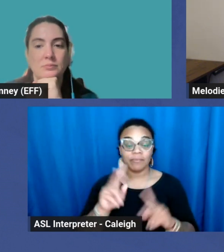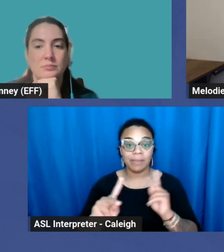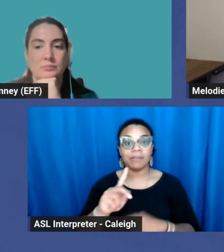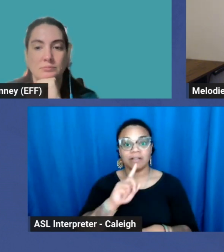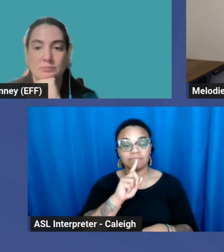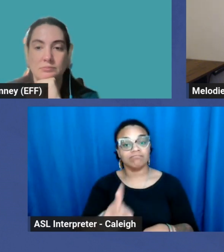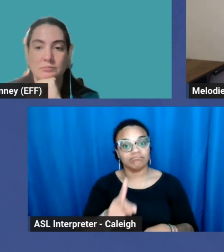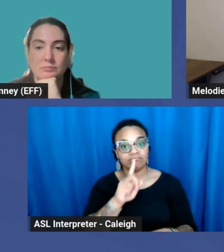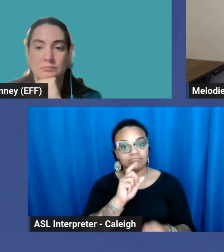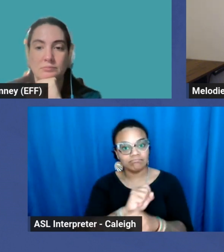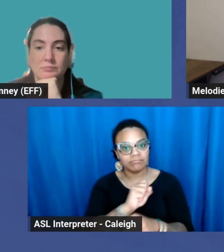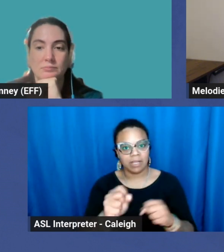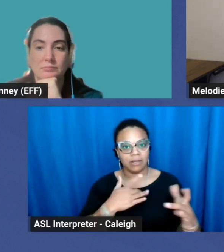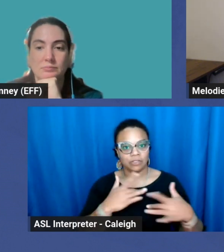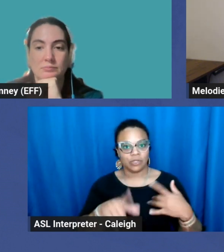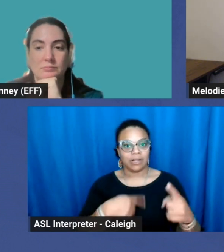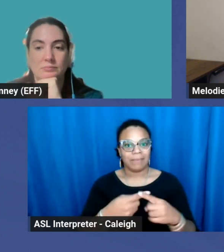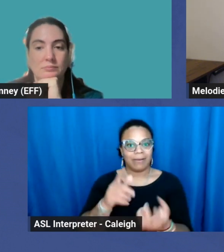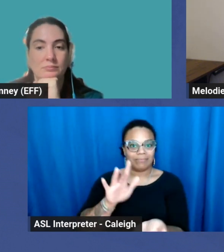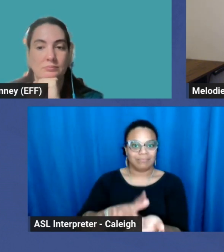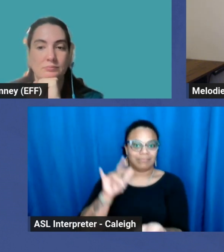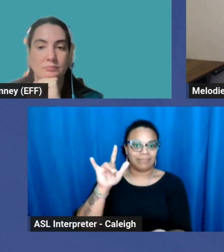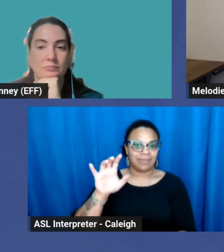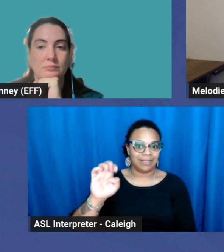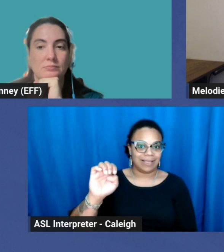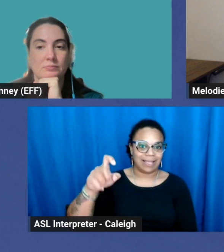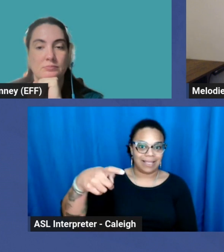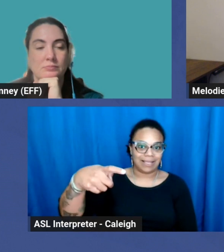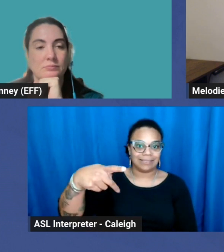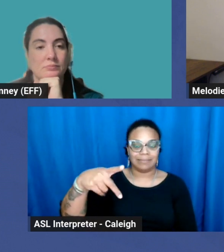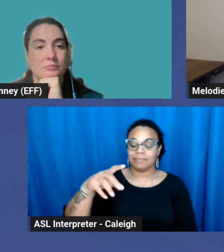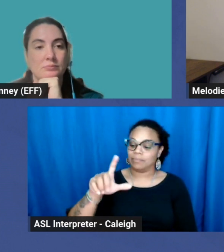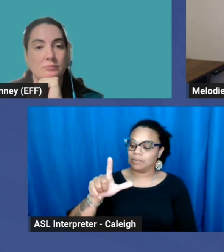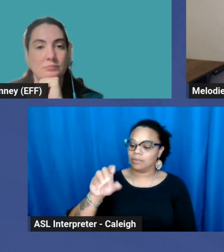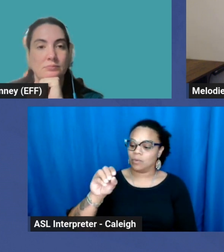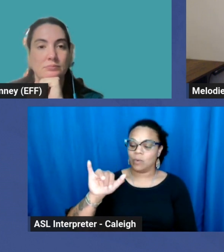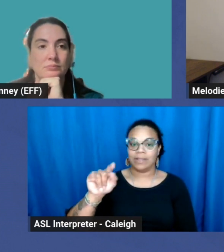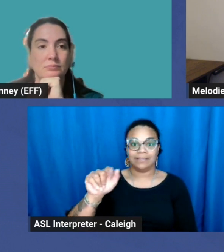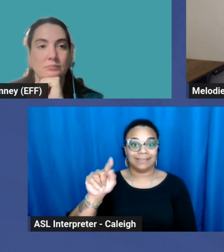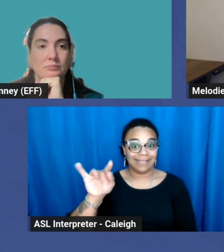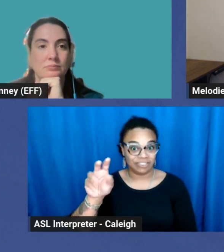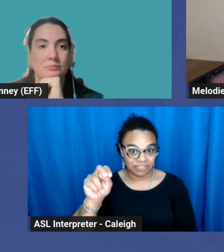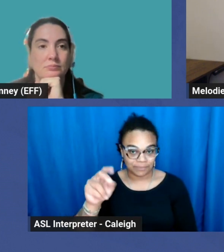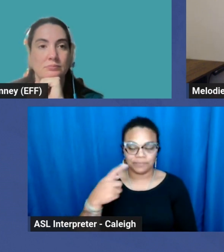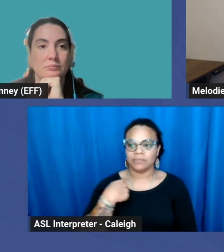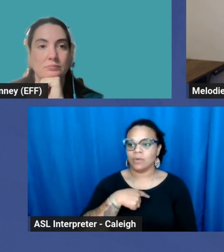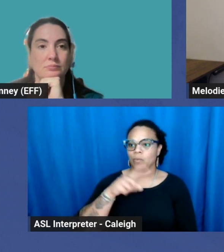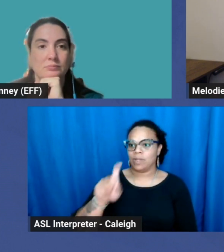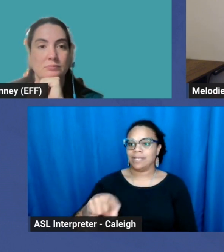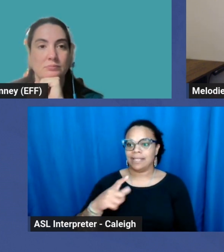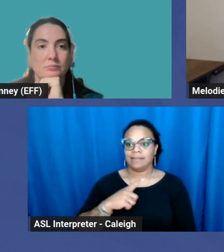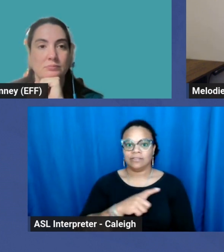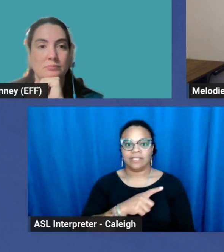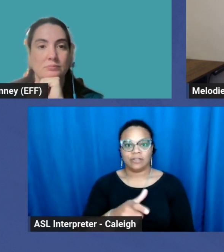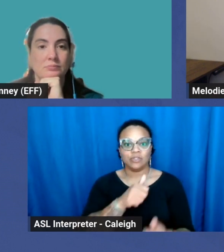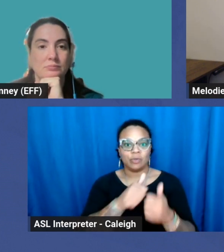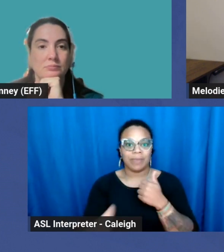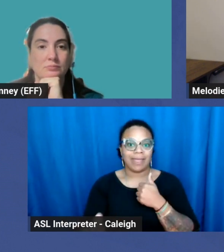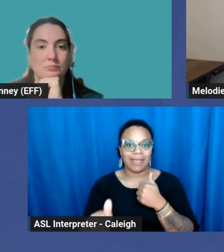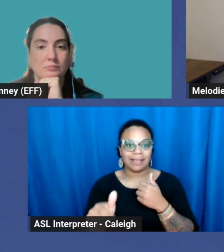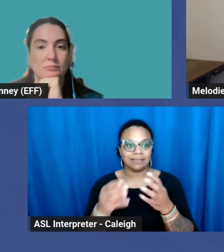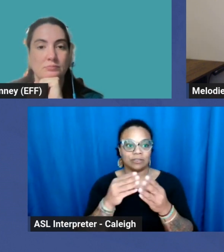exploitation, I think we need legislators to pass upstream solutions, right?